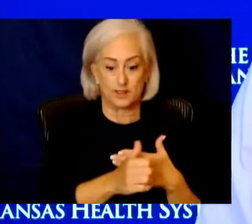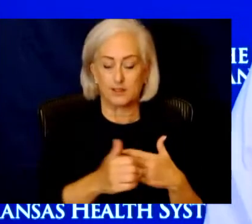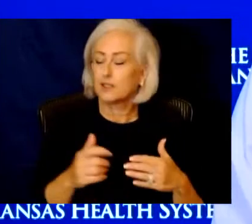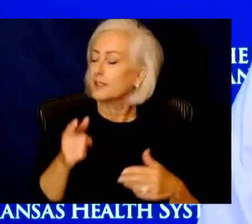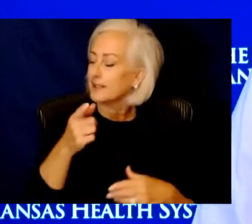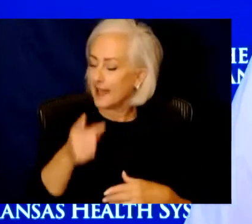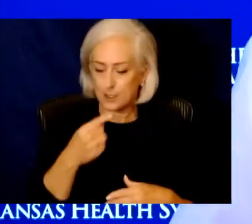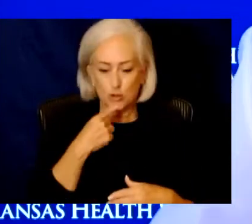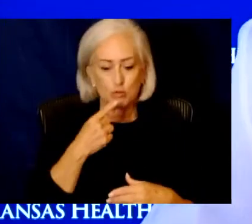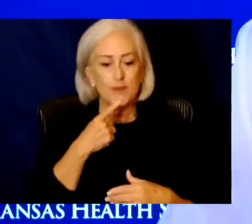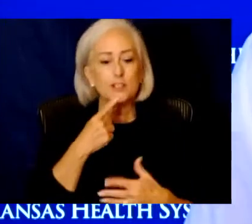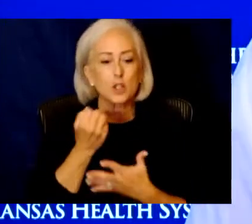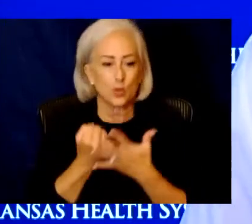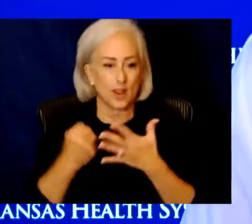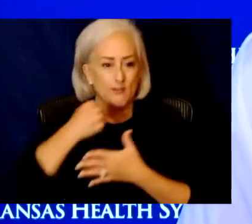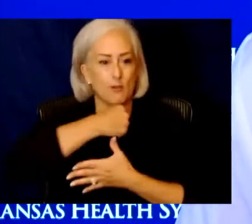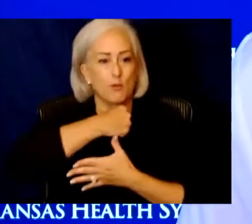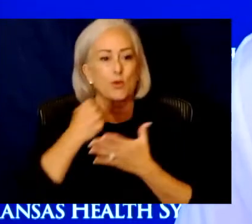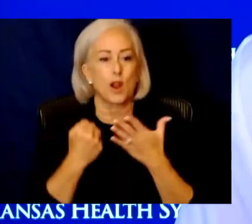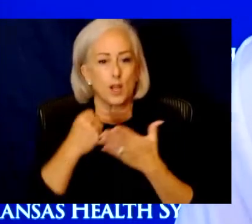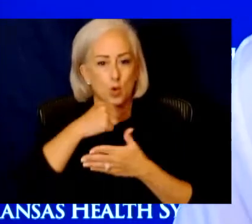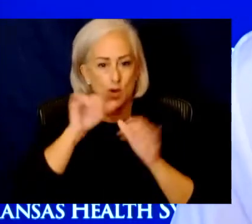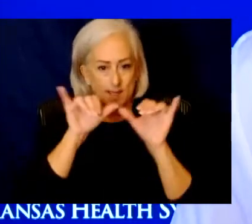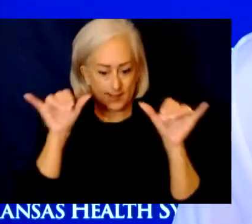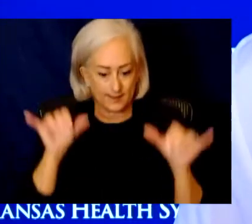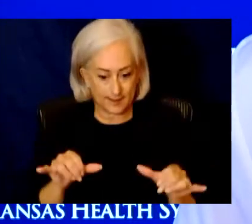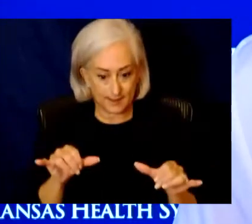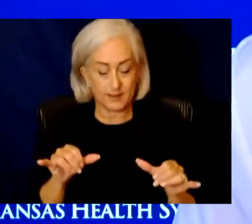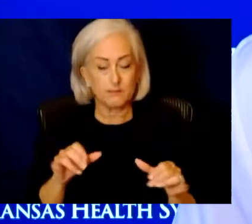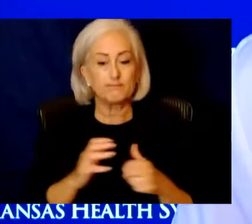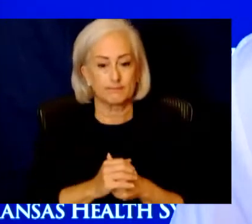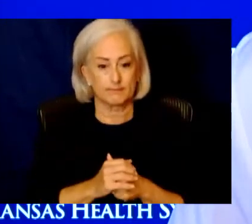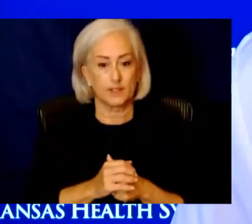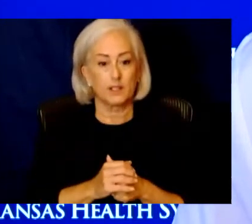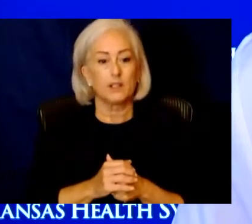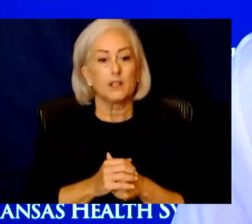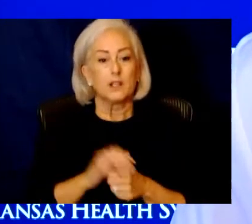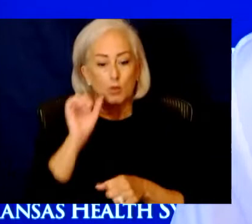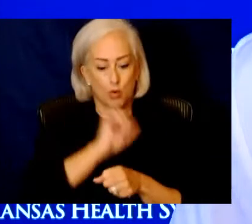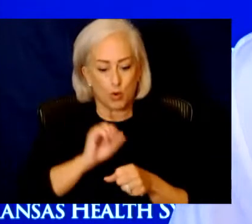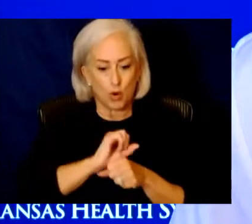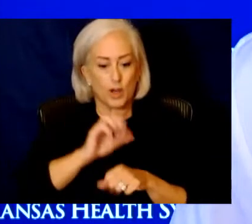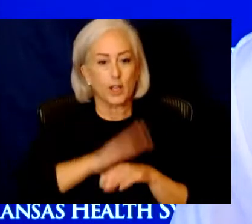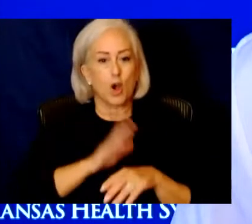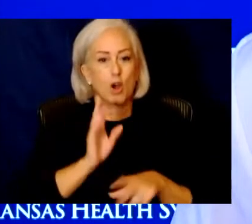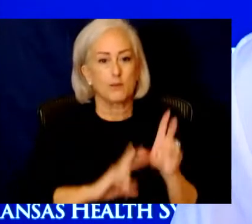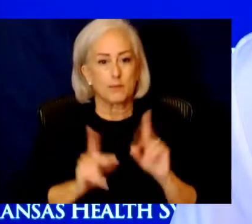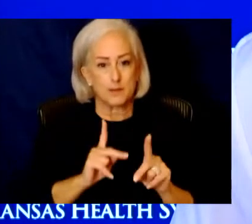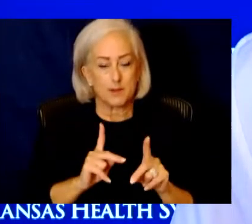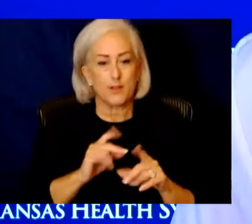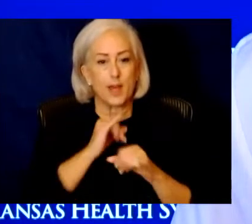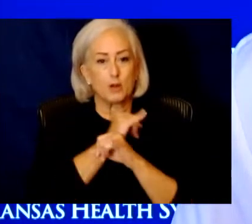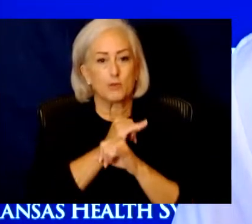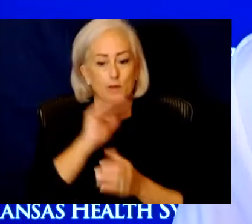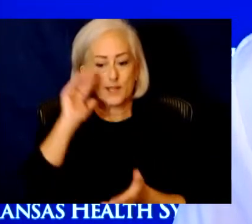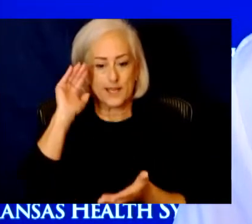are working through all those people that are in those tiers for immunosuppression, those people that we don't believe